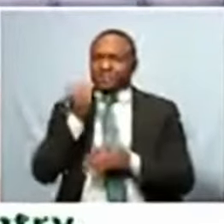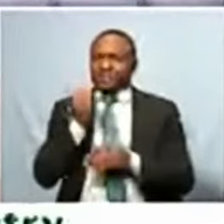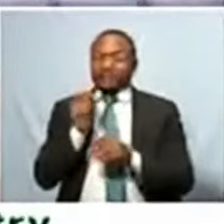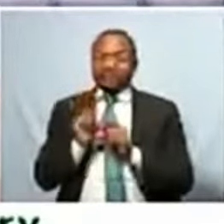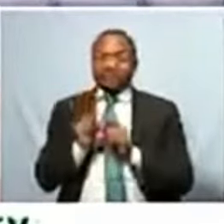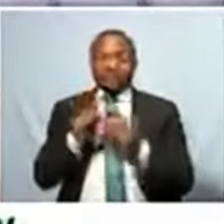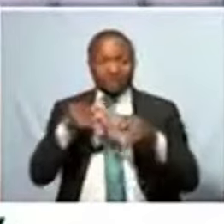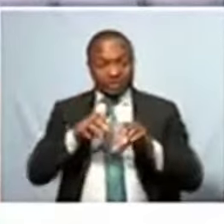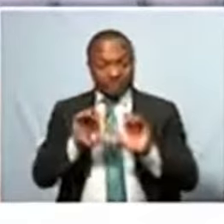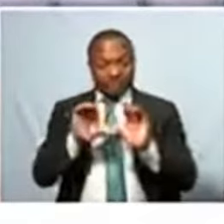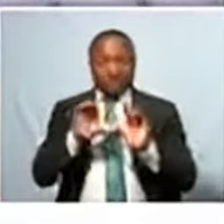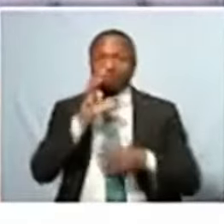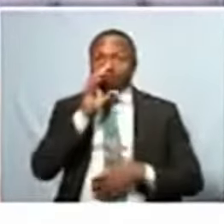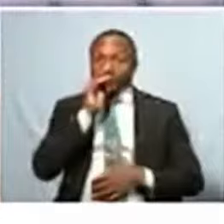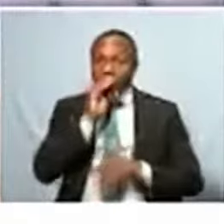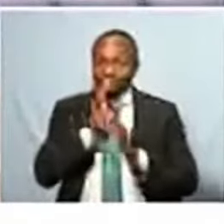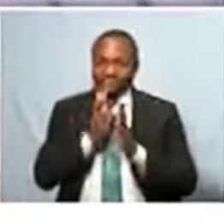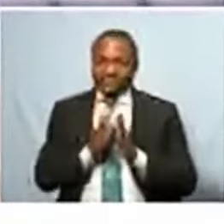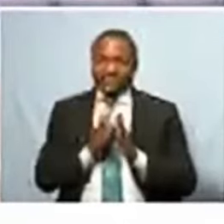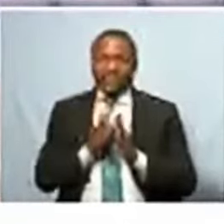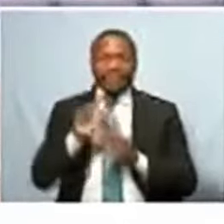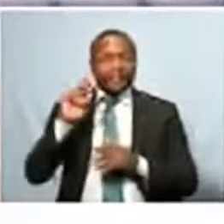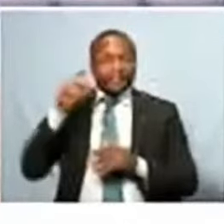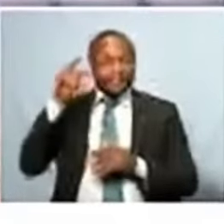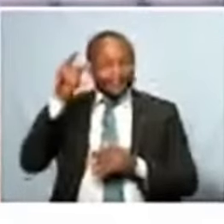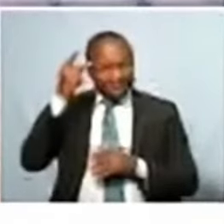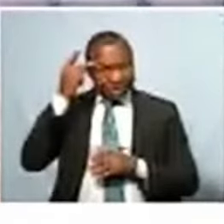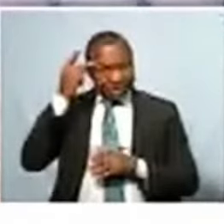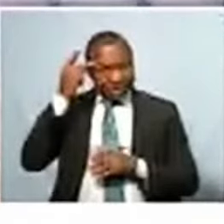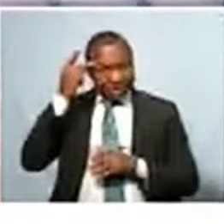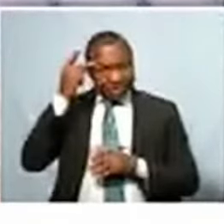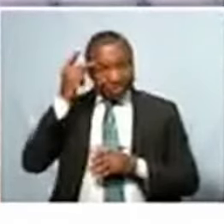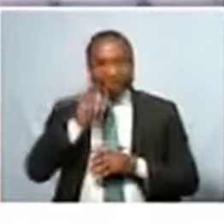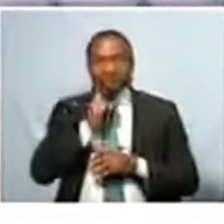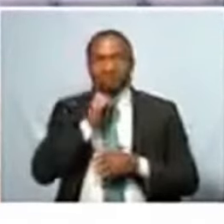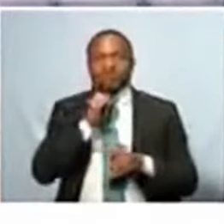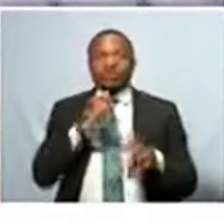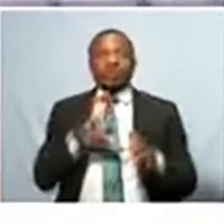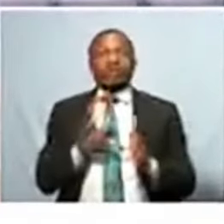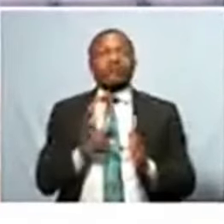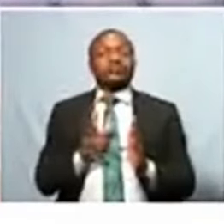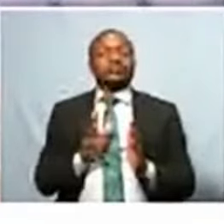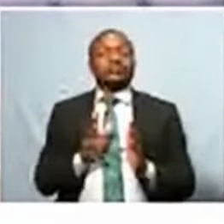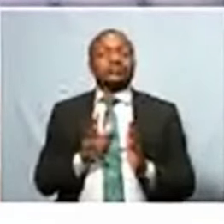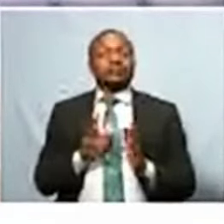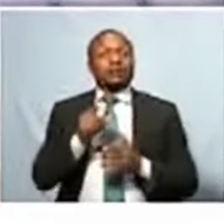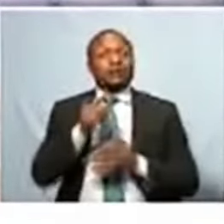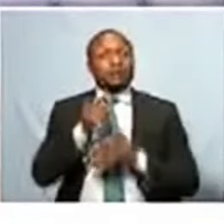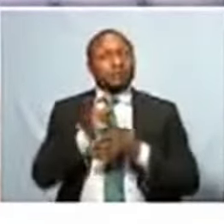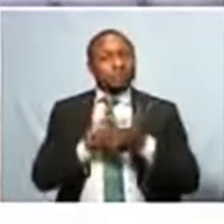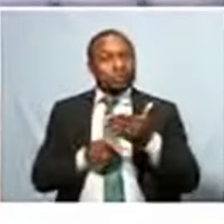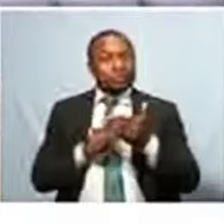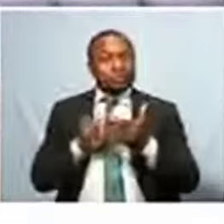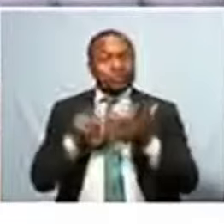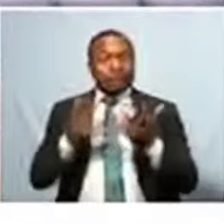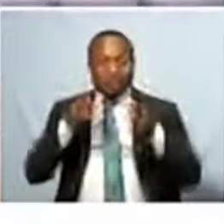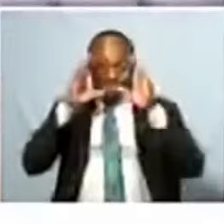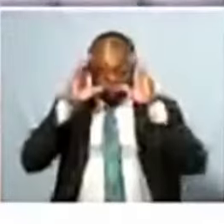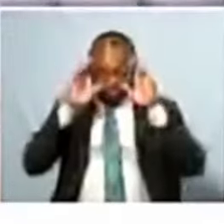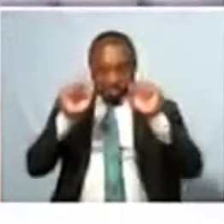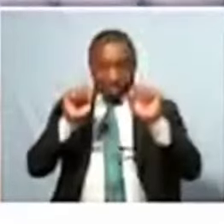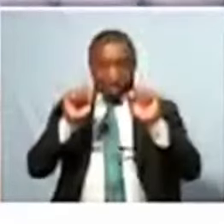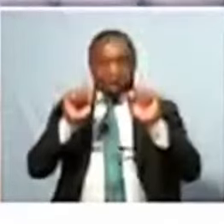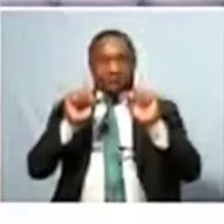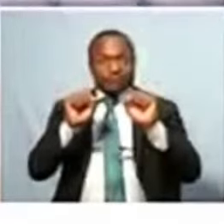proceed. Madam Speaker, political intolerance, what it meant in this country was our president